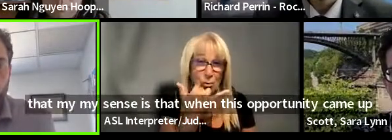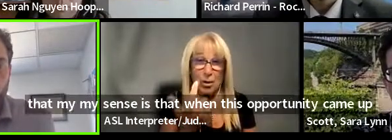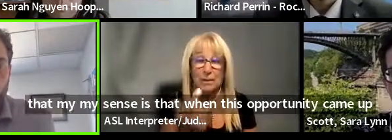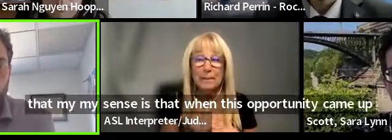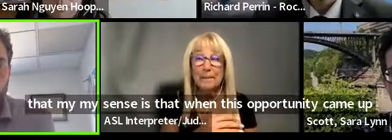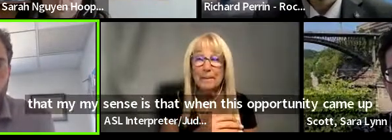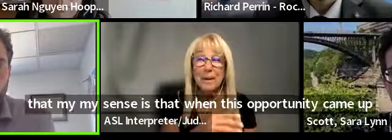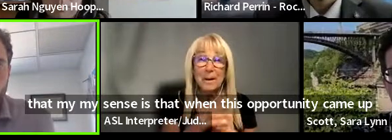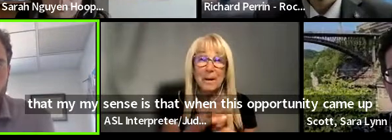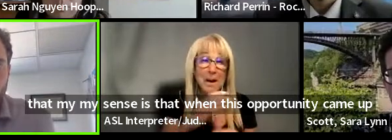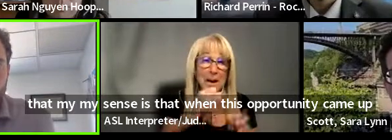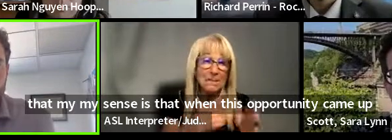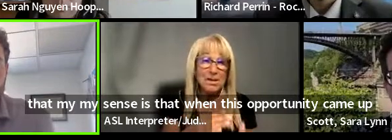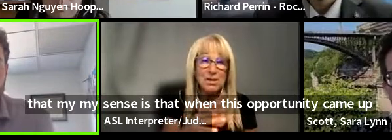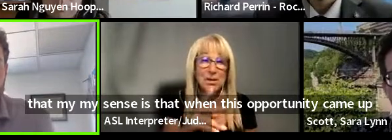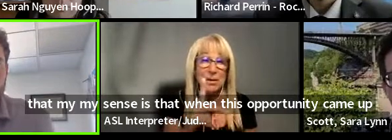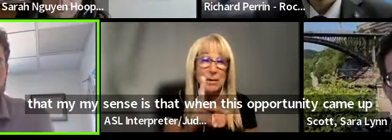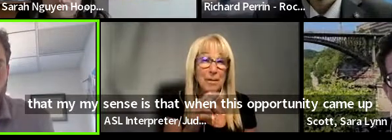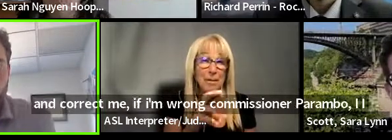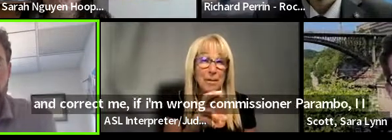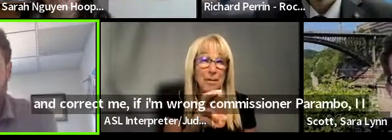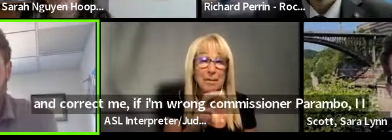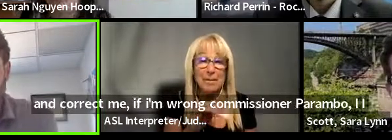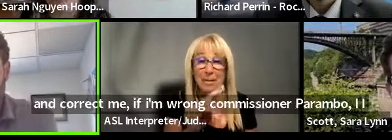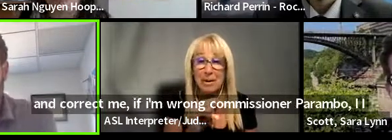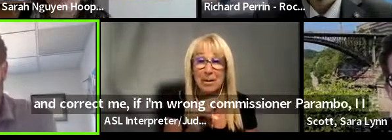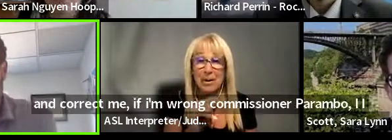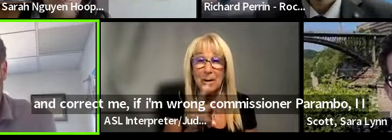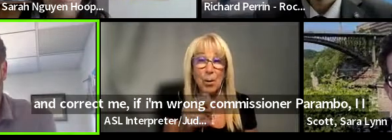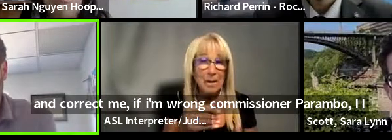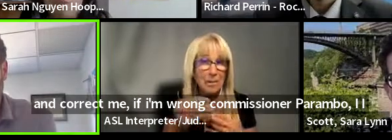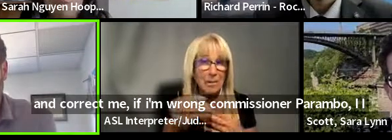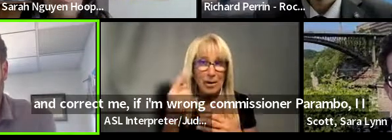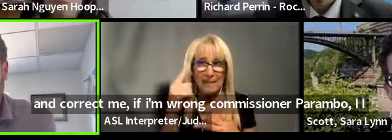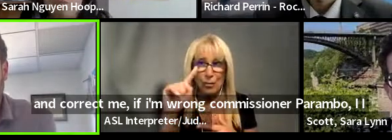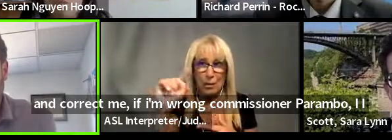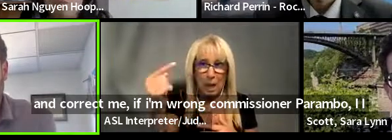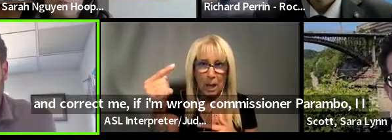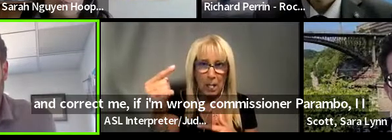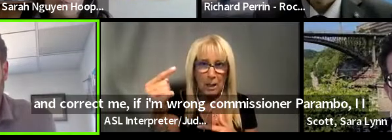but I would assume you noticed we bought this for $1, right?